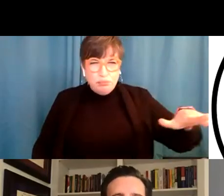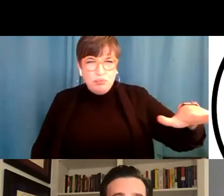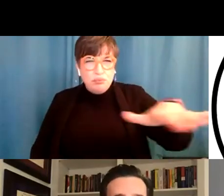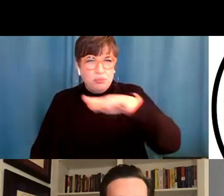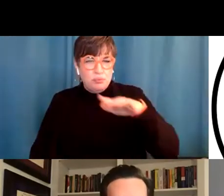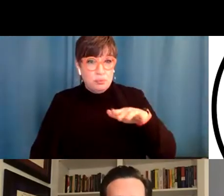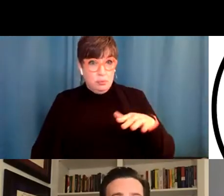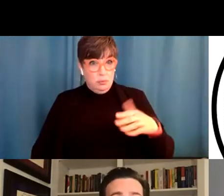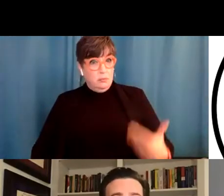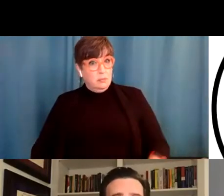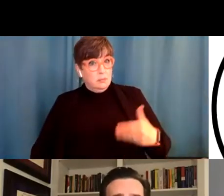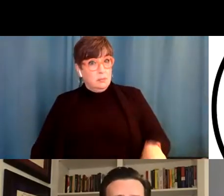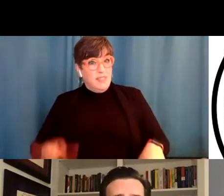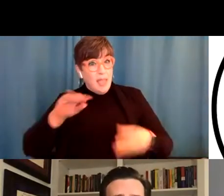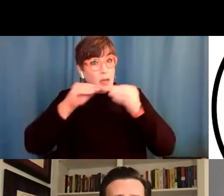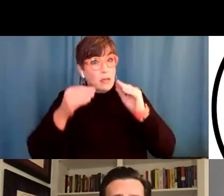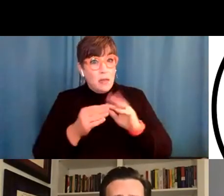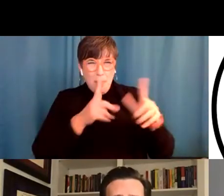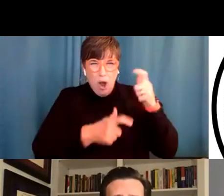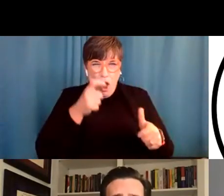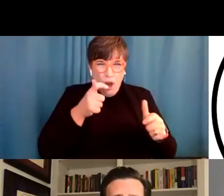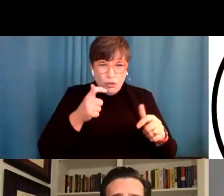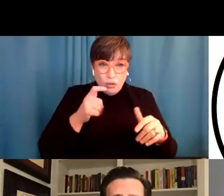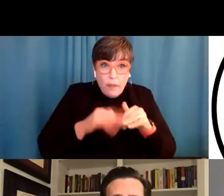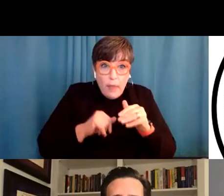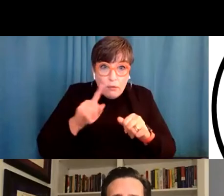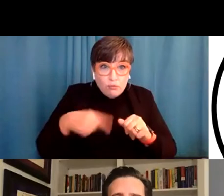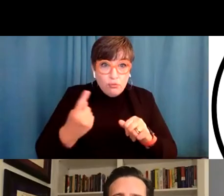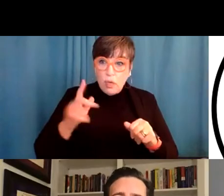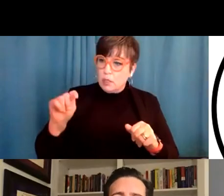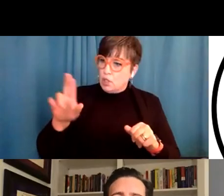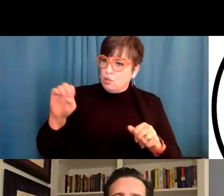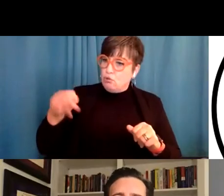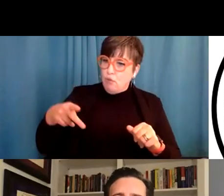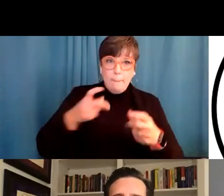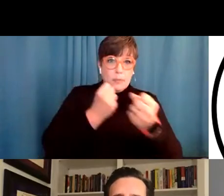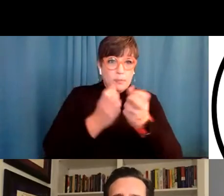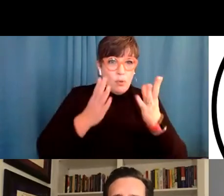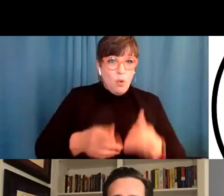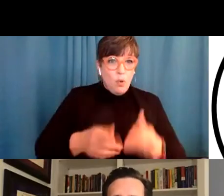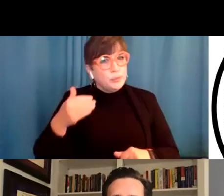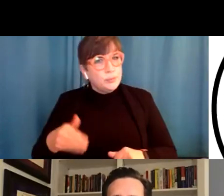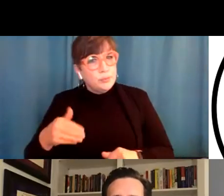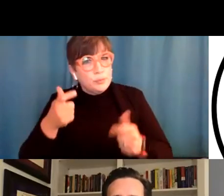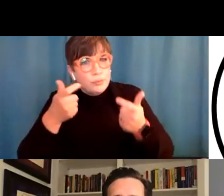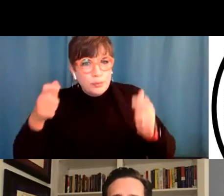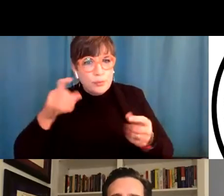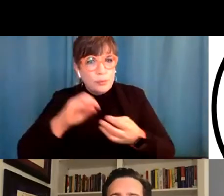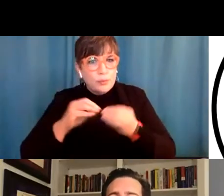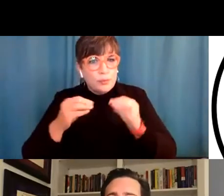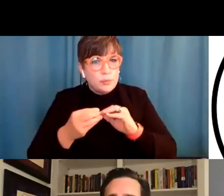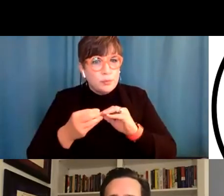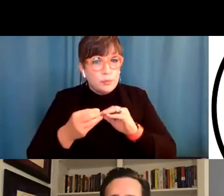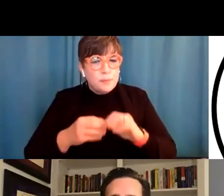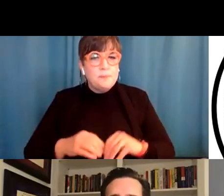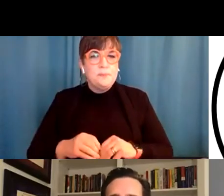that is much larger than just the Trump base, the solid Trump base that we have seen over the course of his presidency.